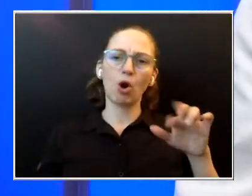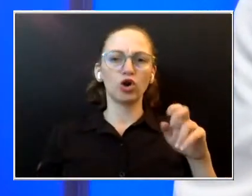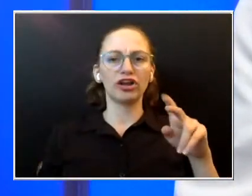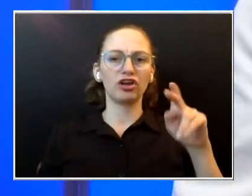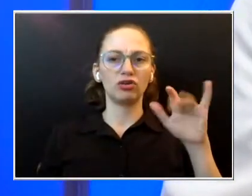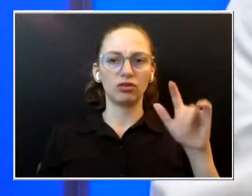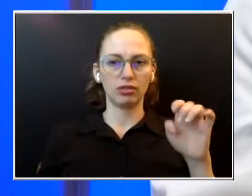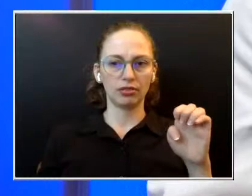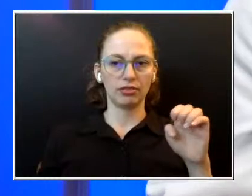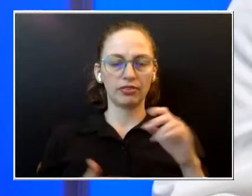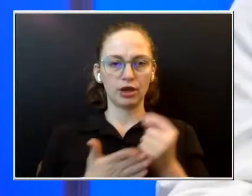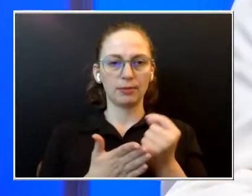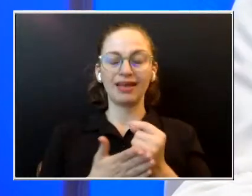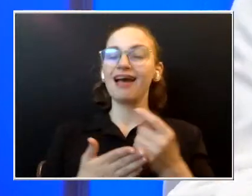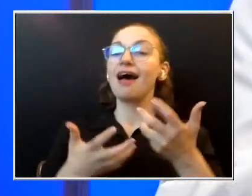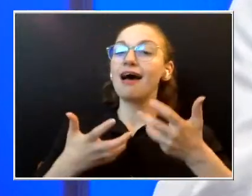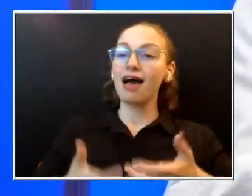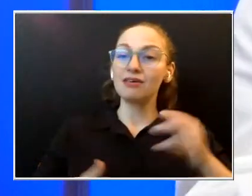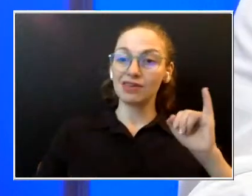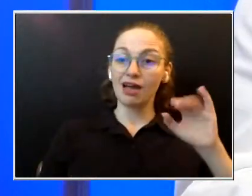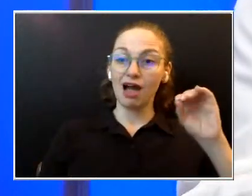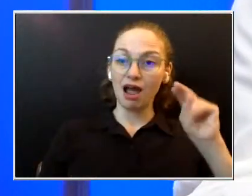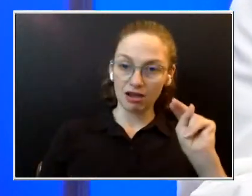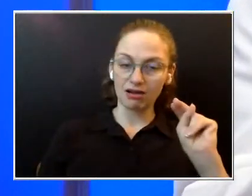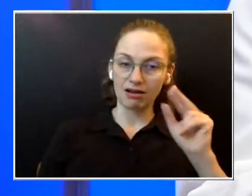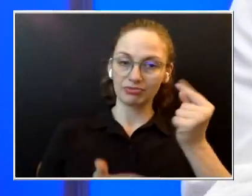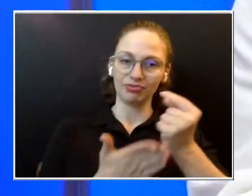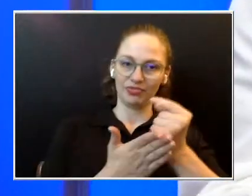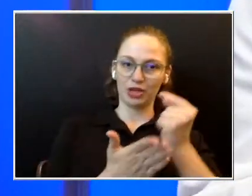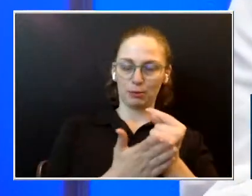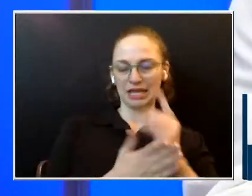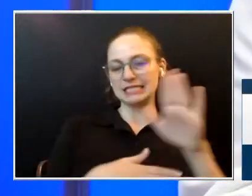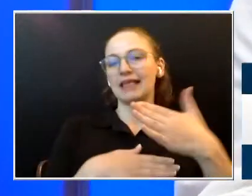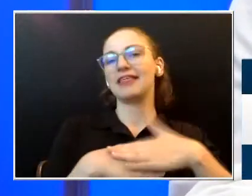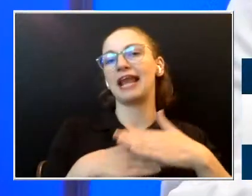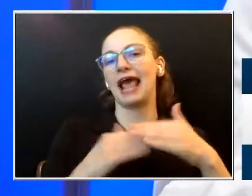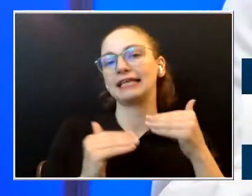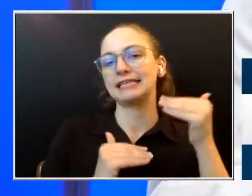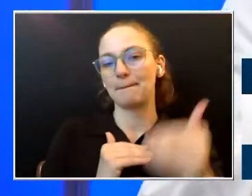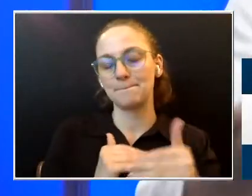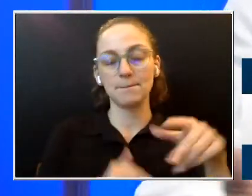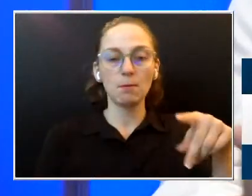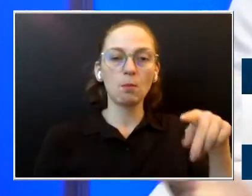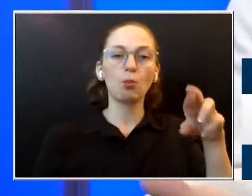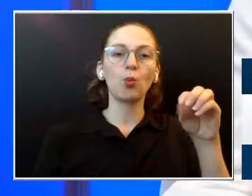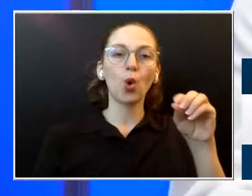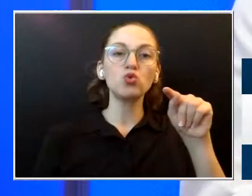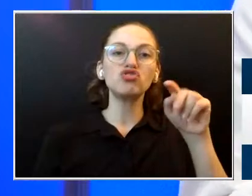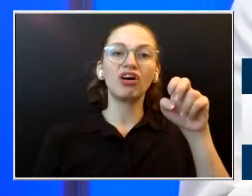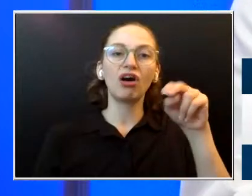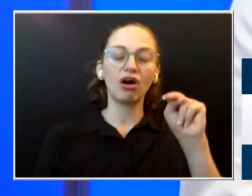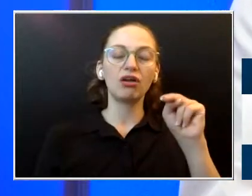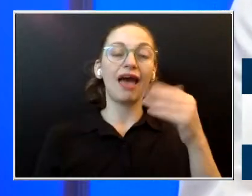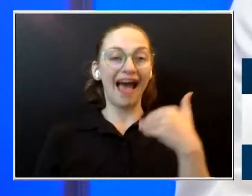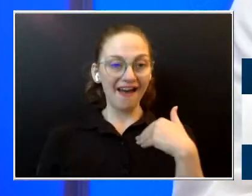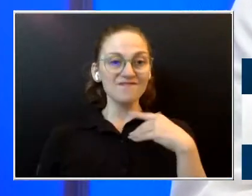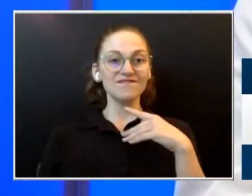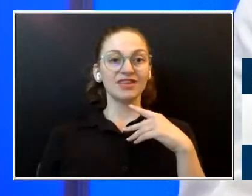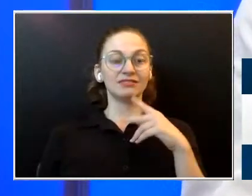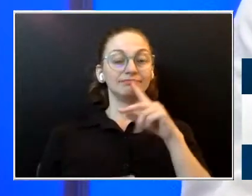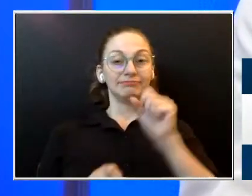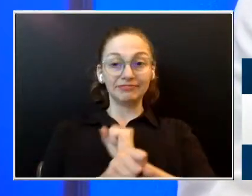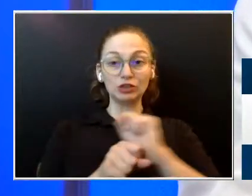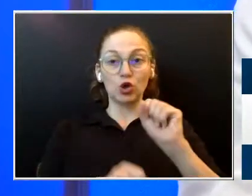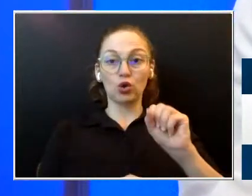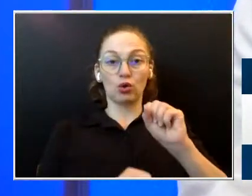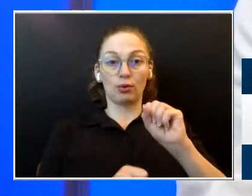the next step. So protons, right, they have a physical mass, they're a particle. Heavy ions, the one we have the most experience with is carbon ion